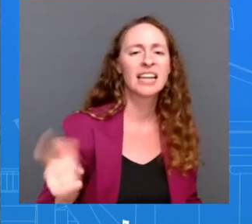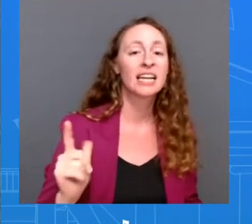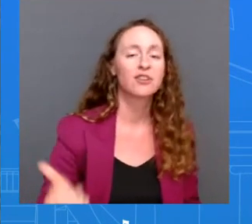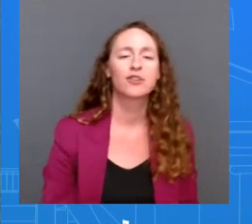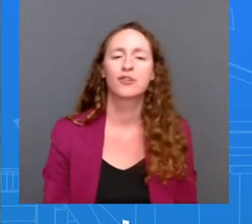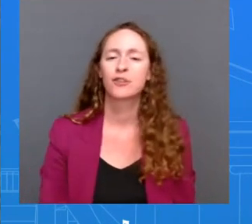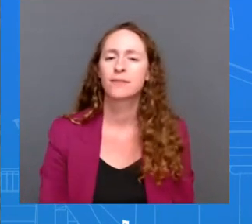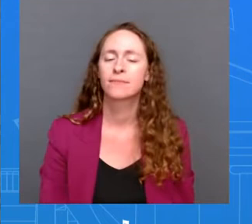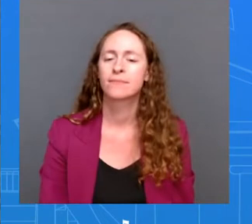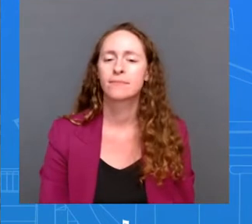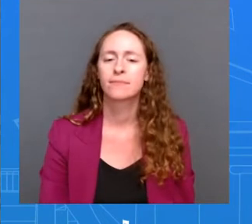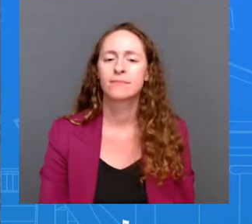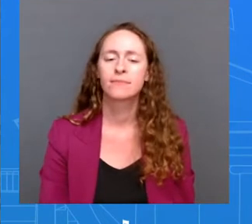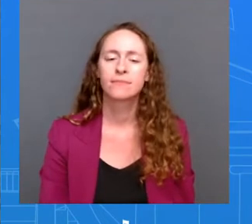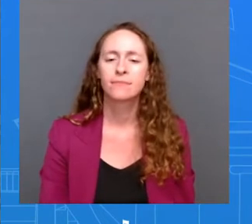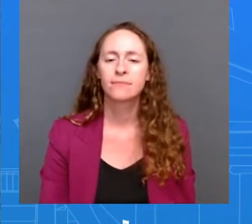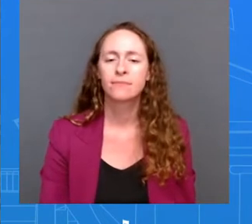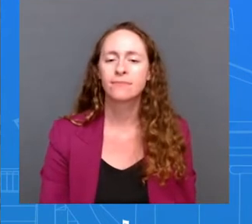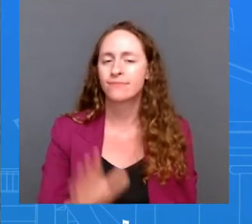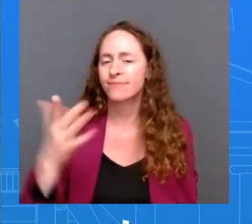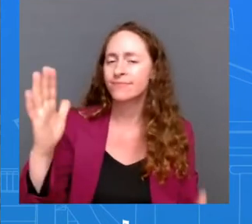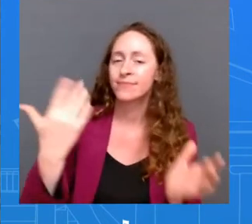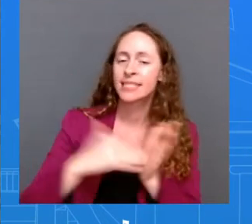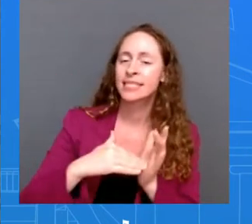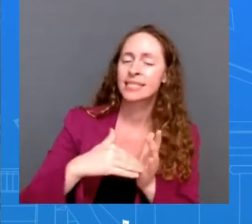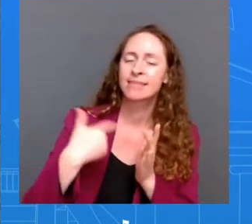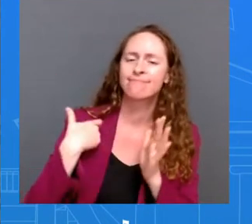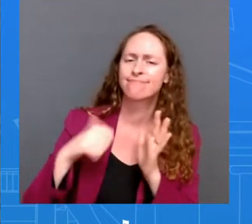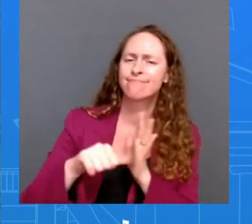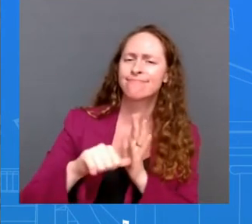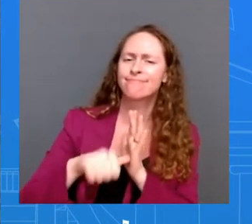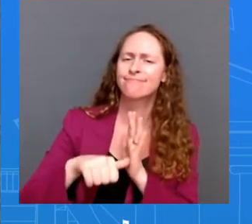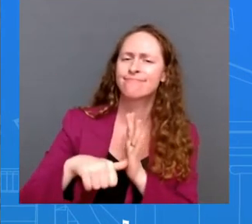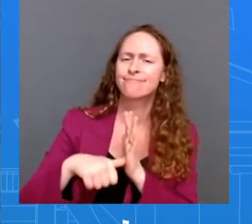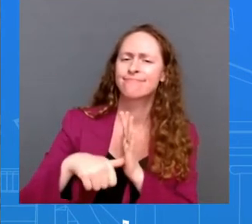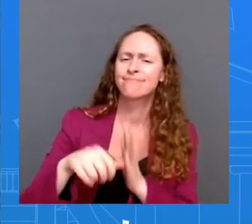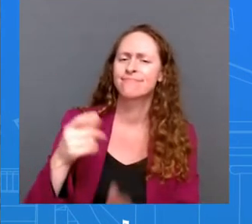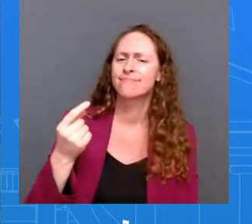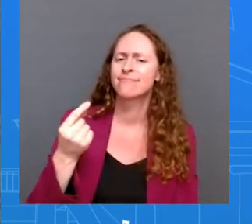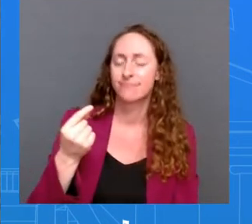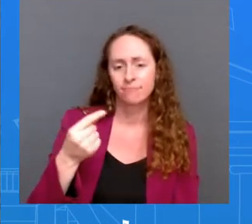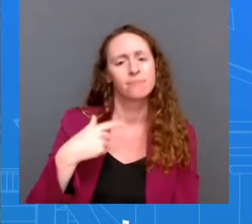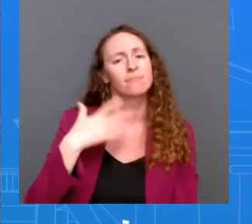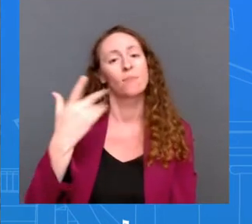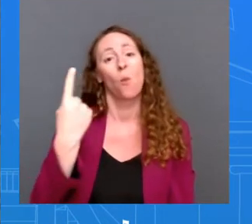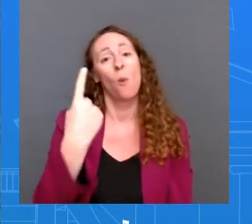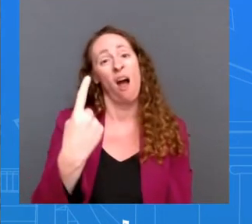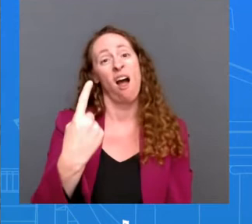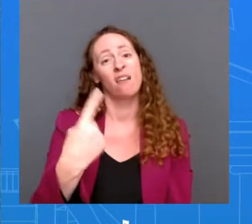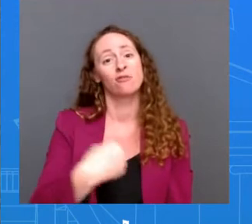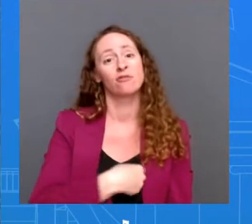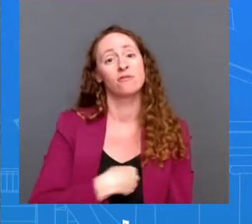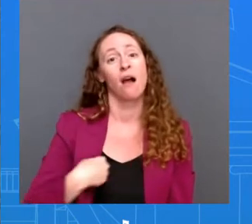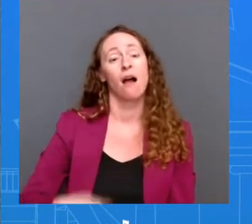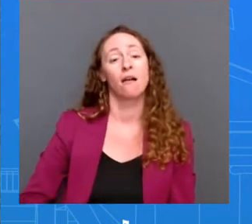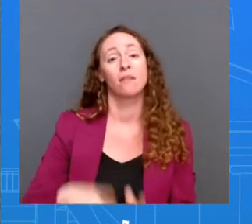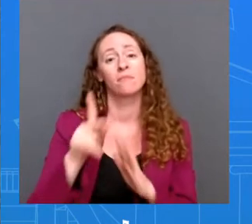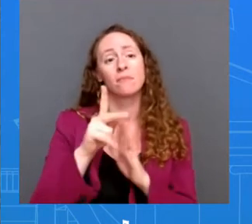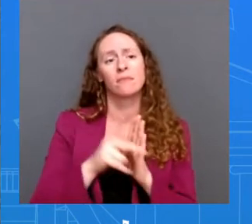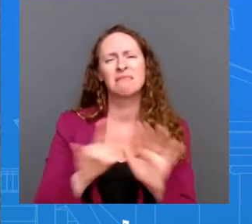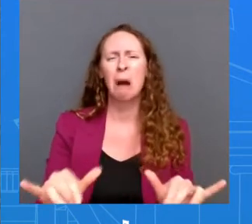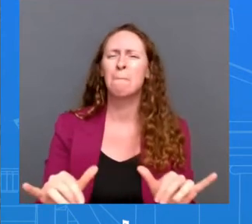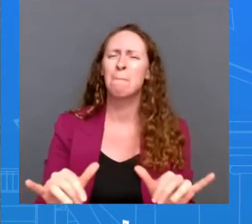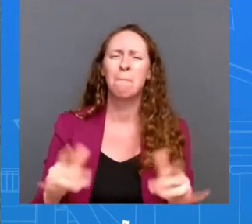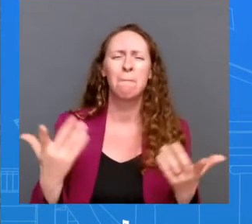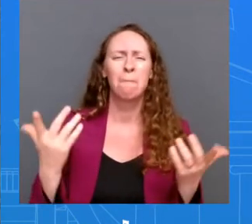nothing has changed about our One China policy, which is guided by the Taiwan Relations Act, the three joint US-PRC